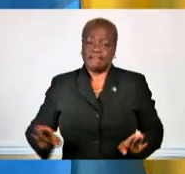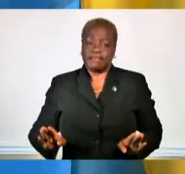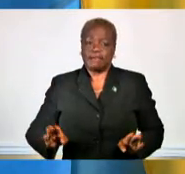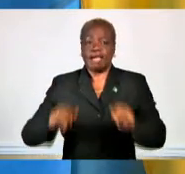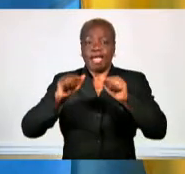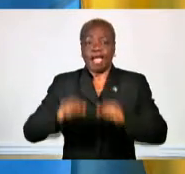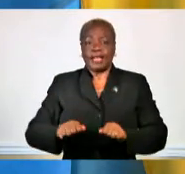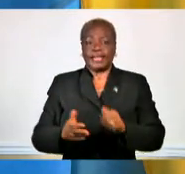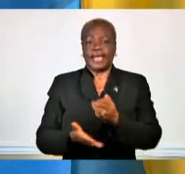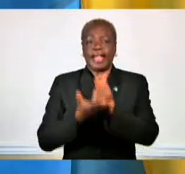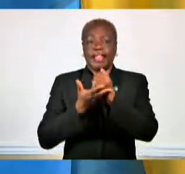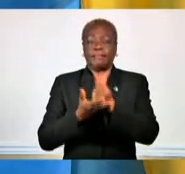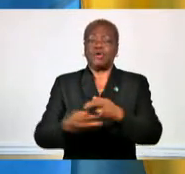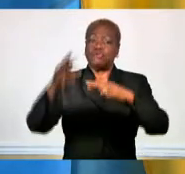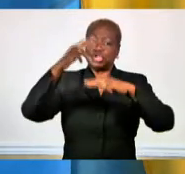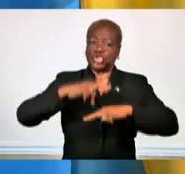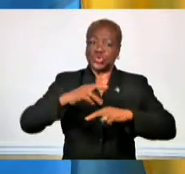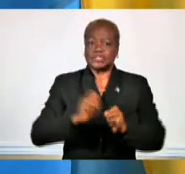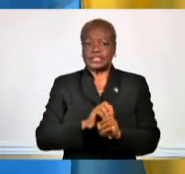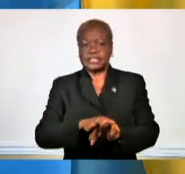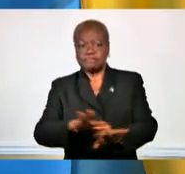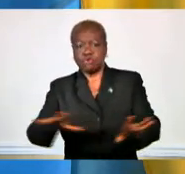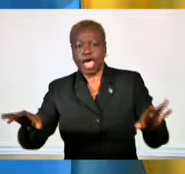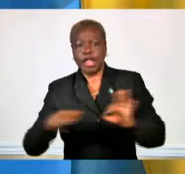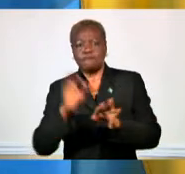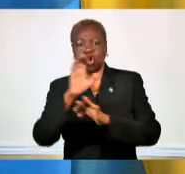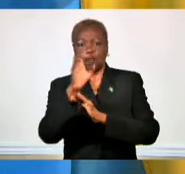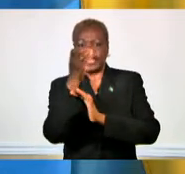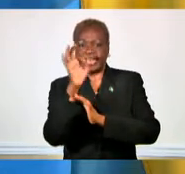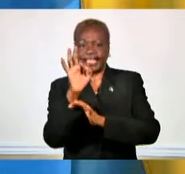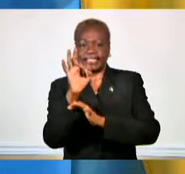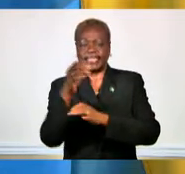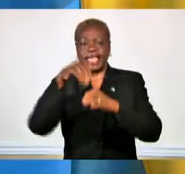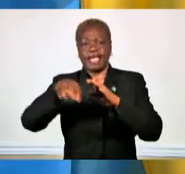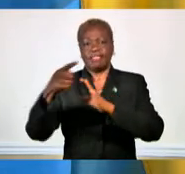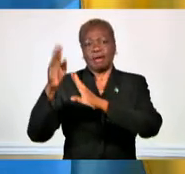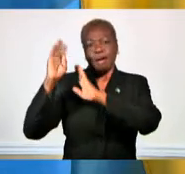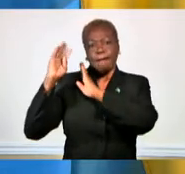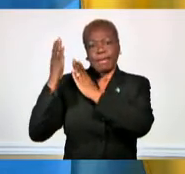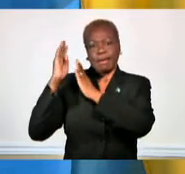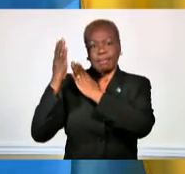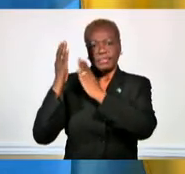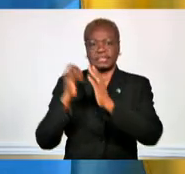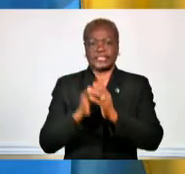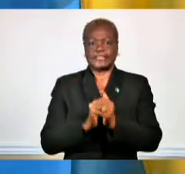help reduce the spread of COVID-19 in the Bahamas.